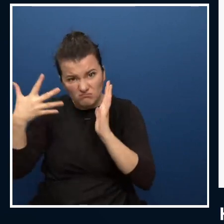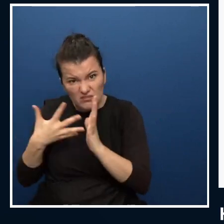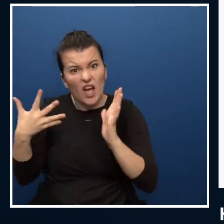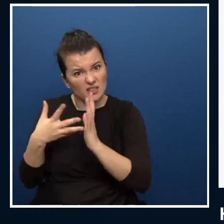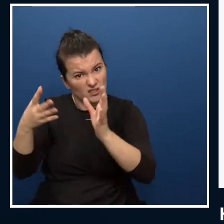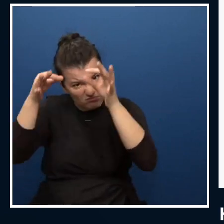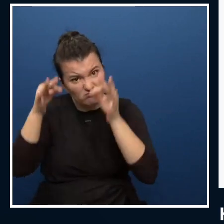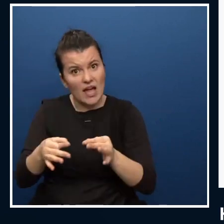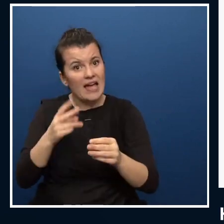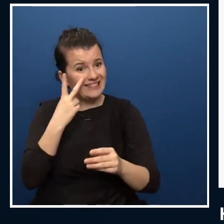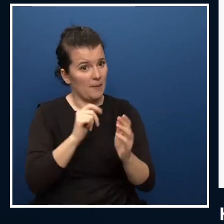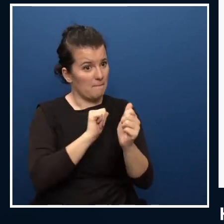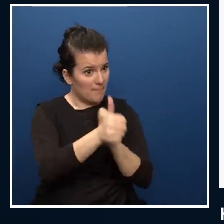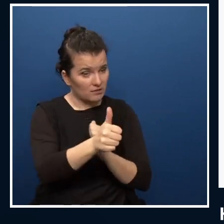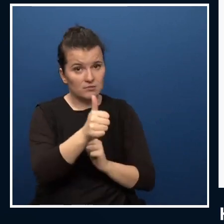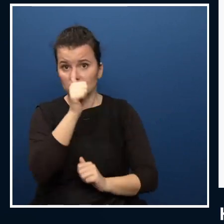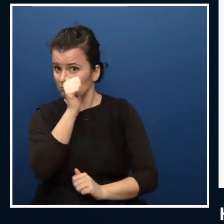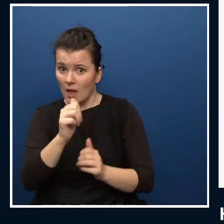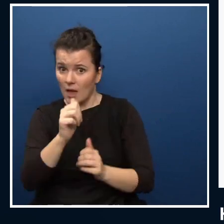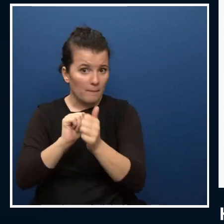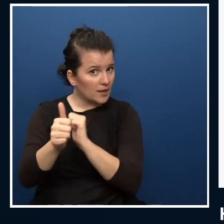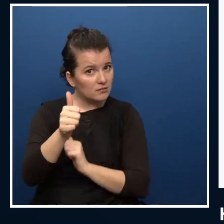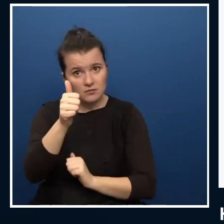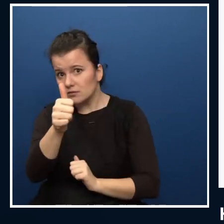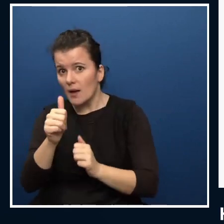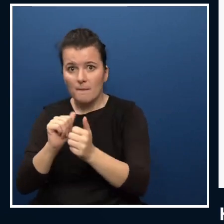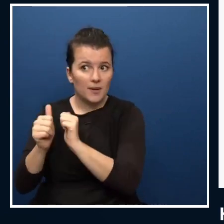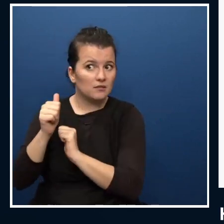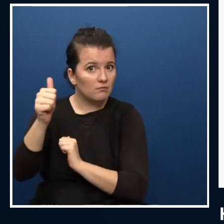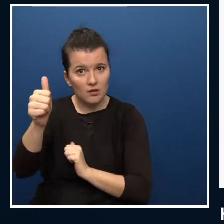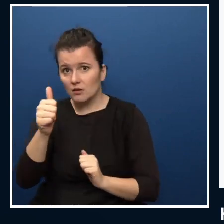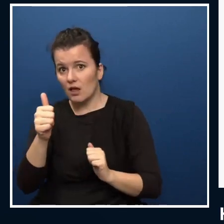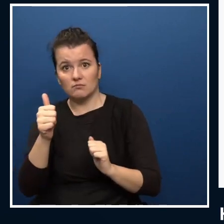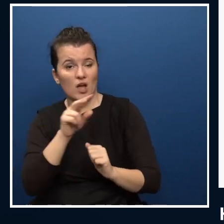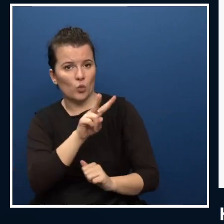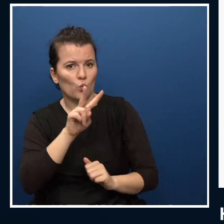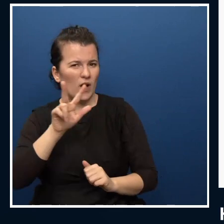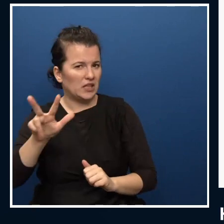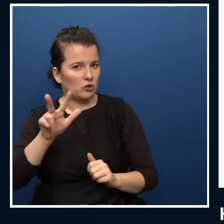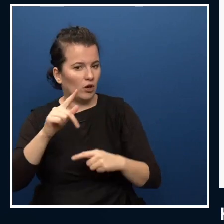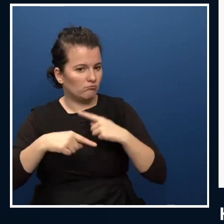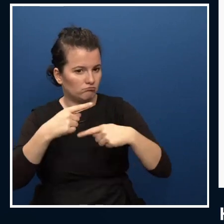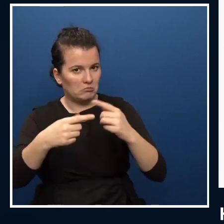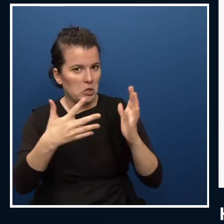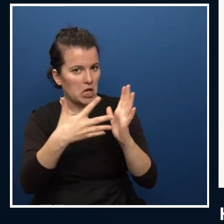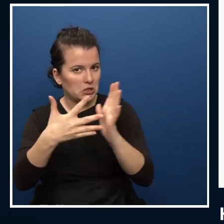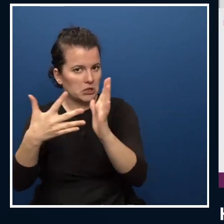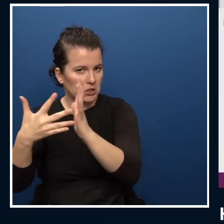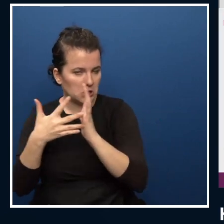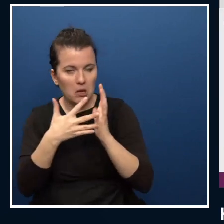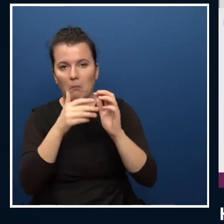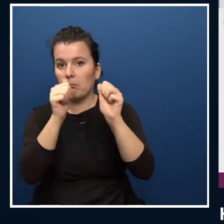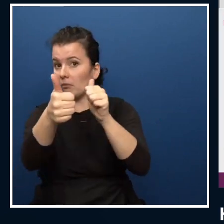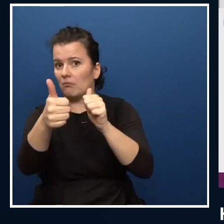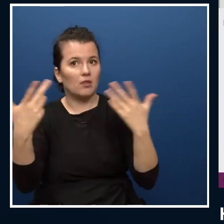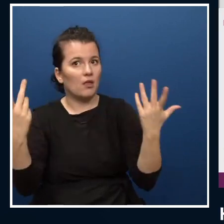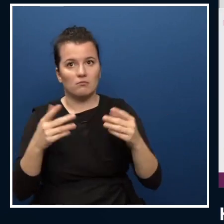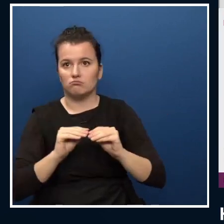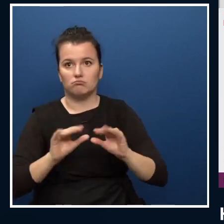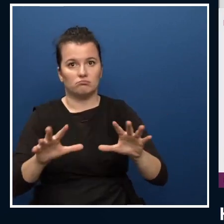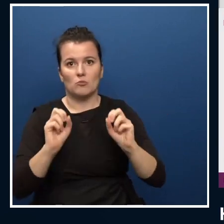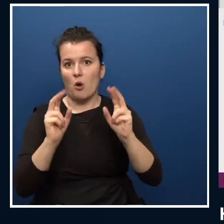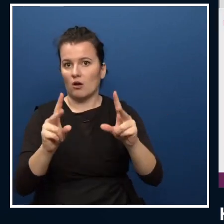duration of the run went up by 6 seconds. So maybe there's a problem, like a perf regression. But 80